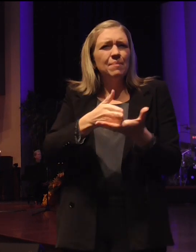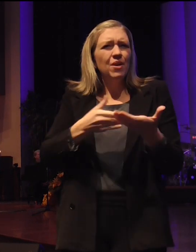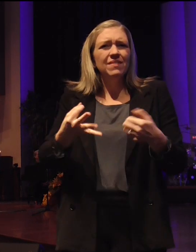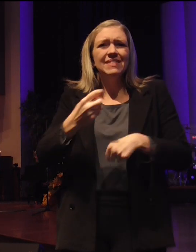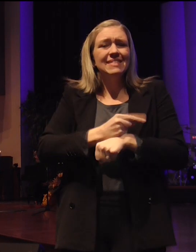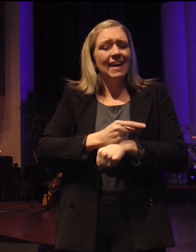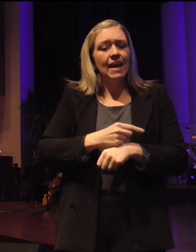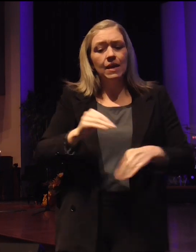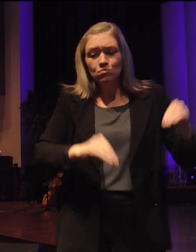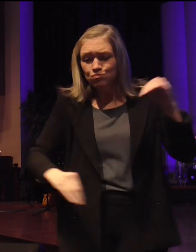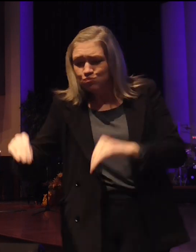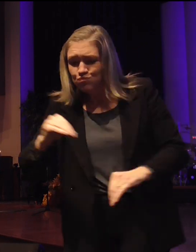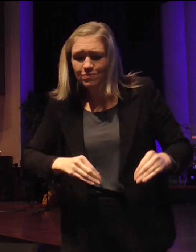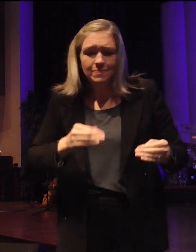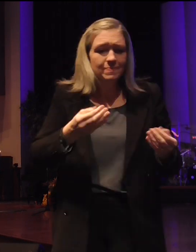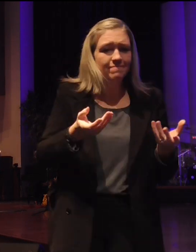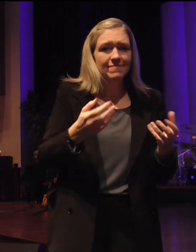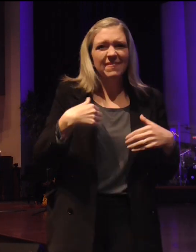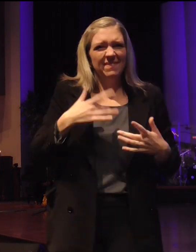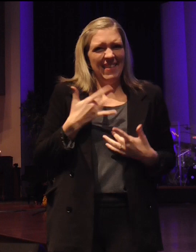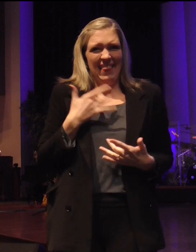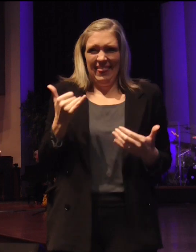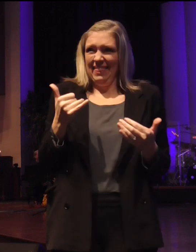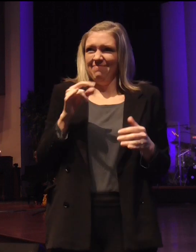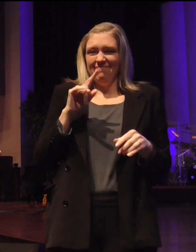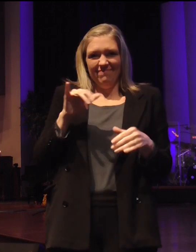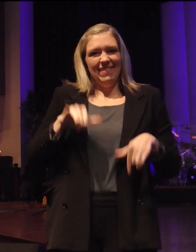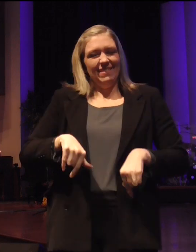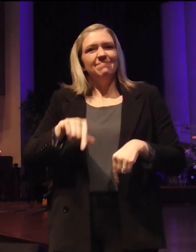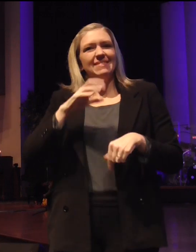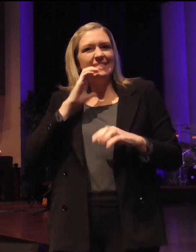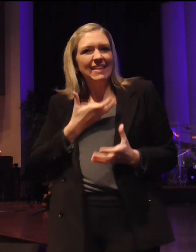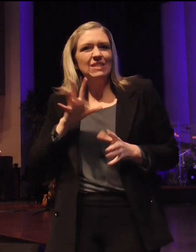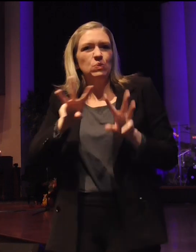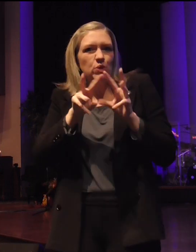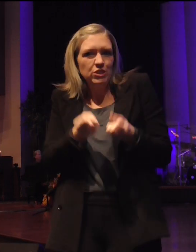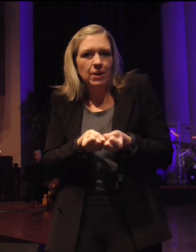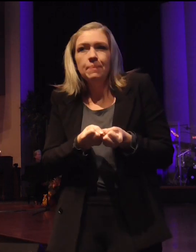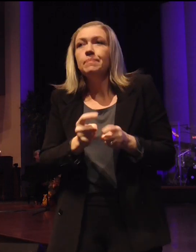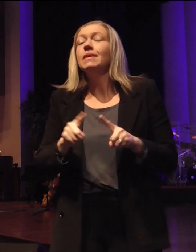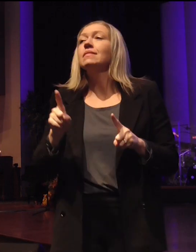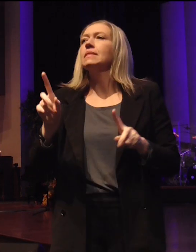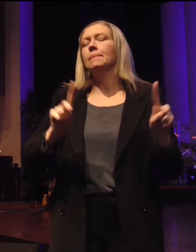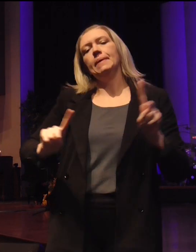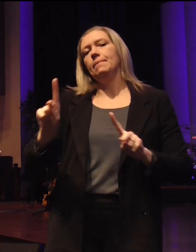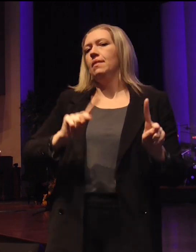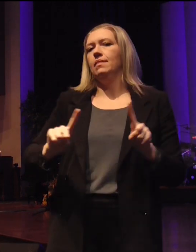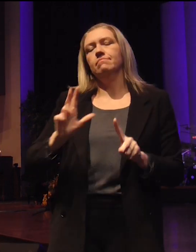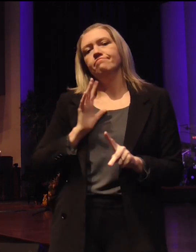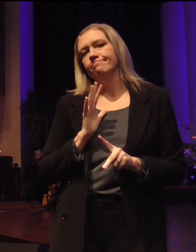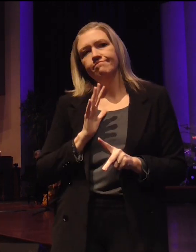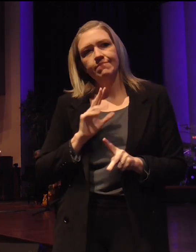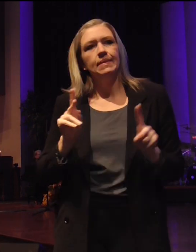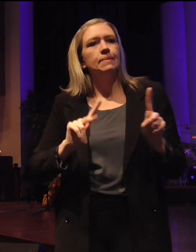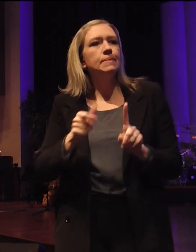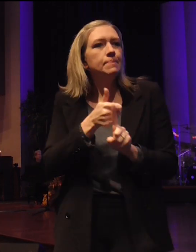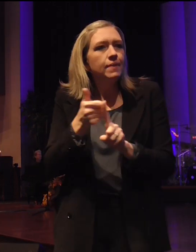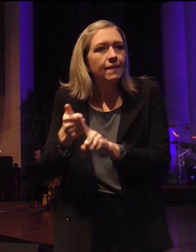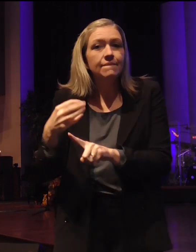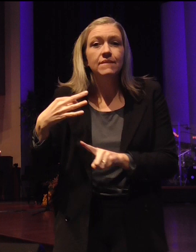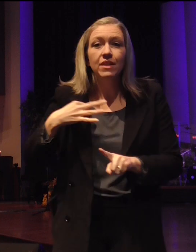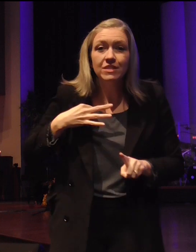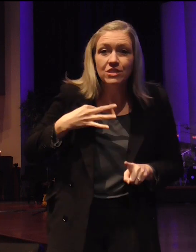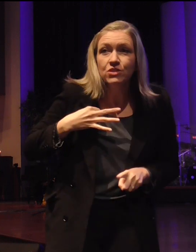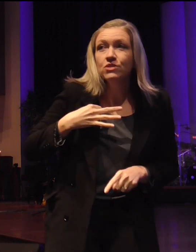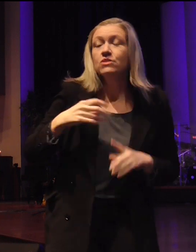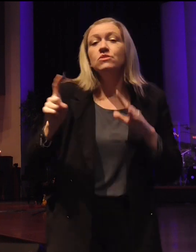like you're in Santa's workshop. But I have to tell you, it's the people. It's the people who are our volunteers, who show